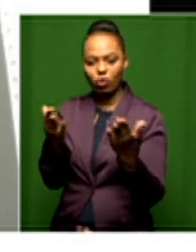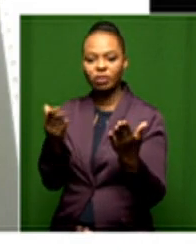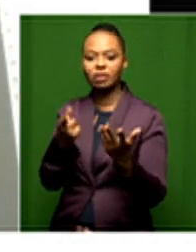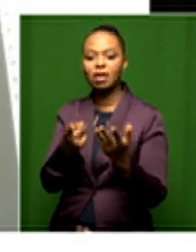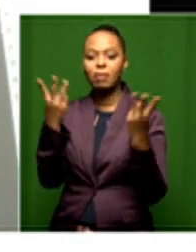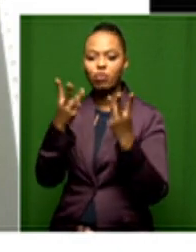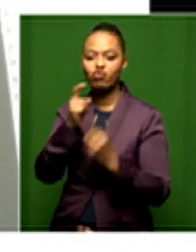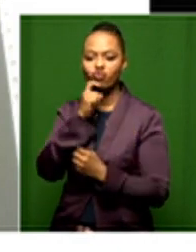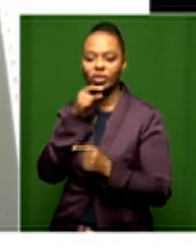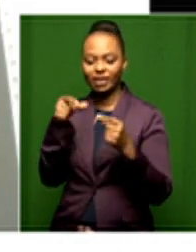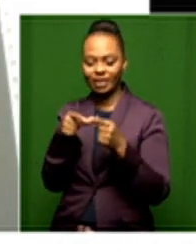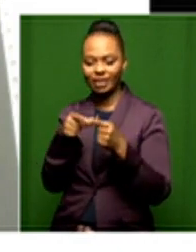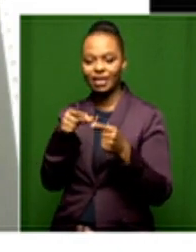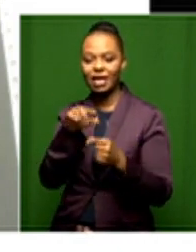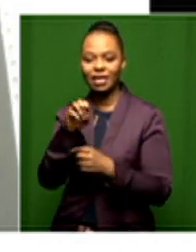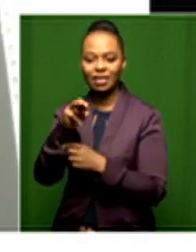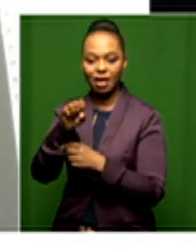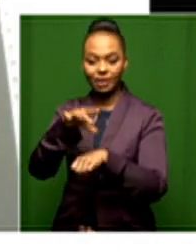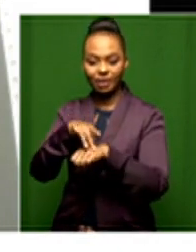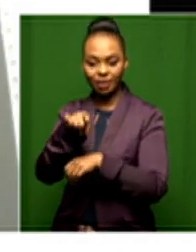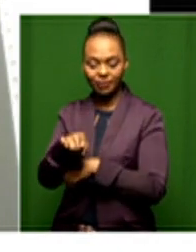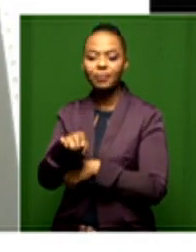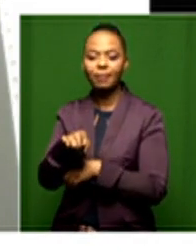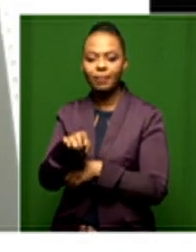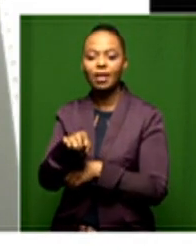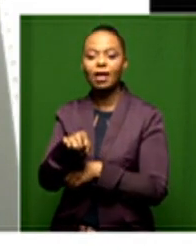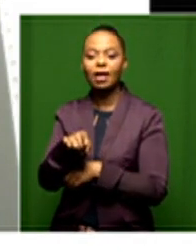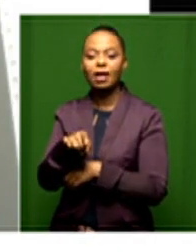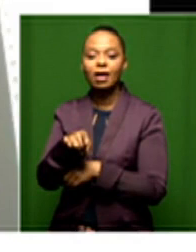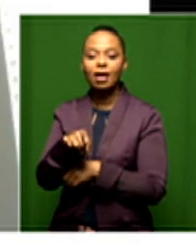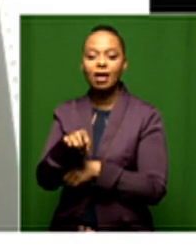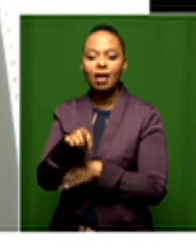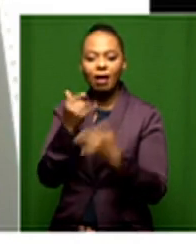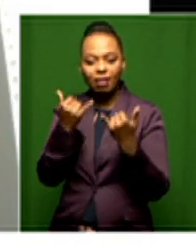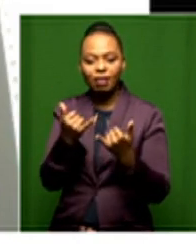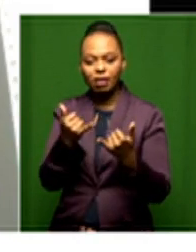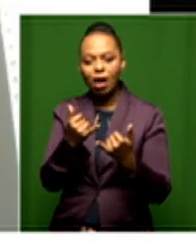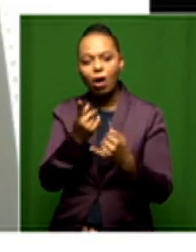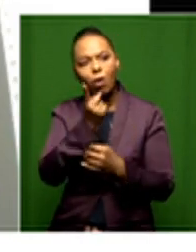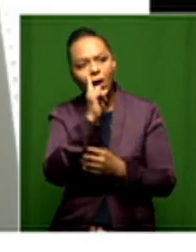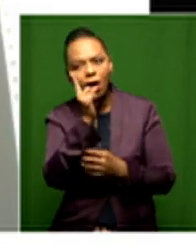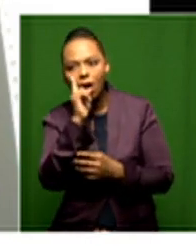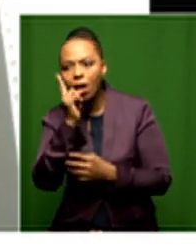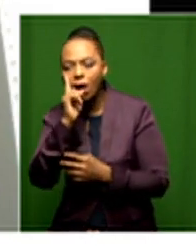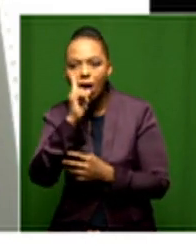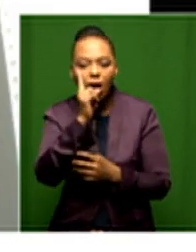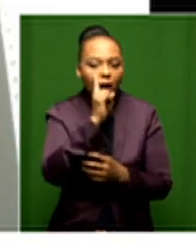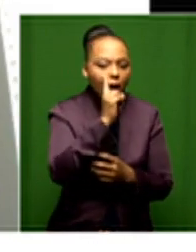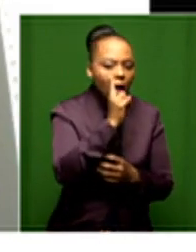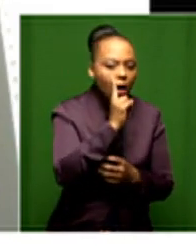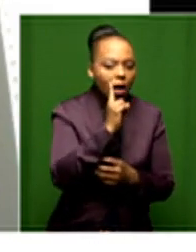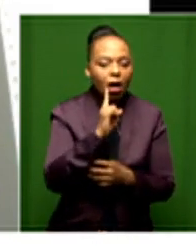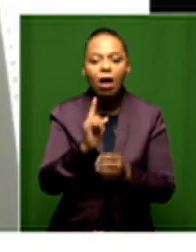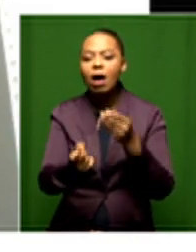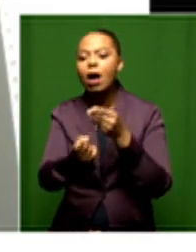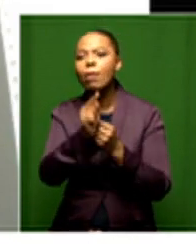over the country, tends to mirror what is happening in the entire population. So